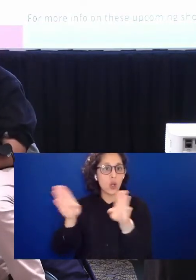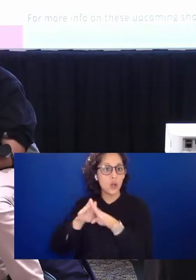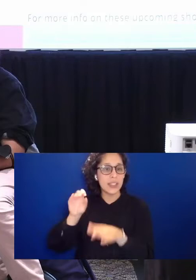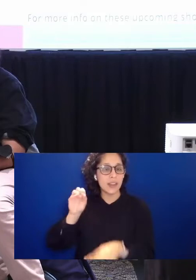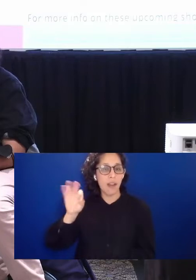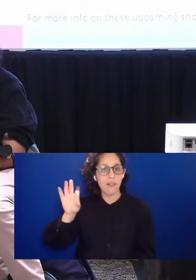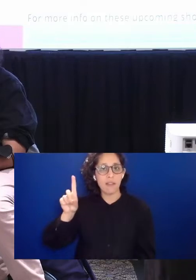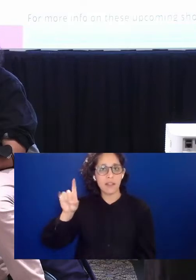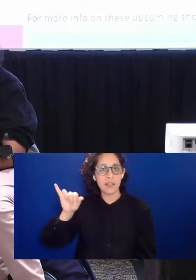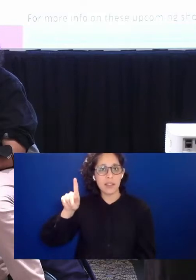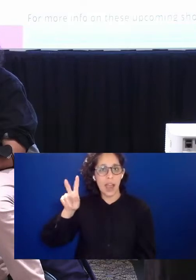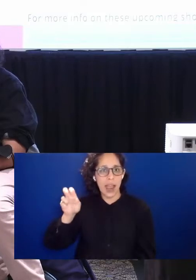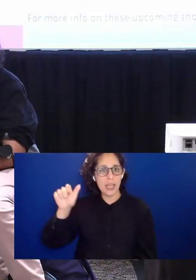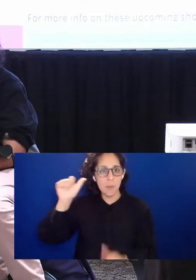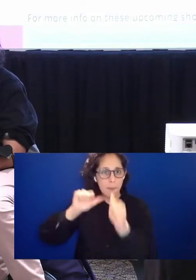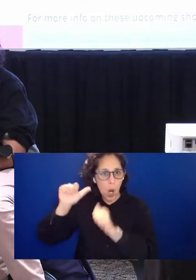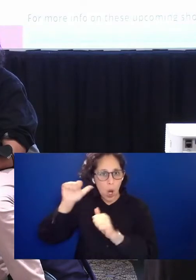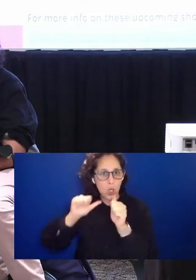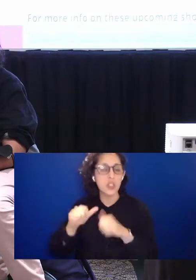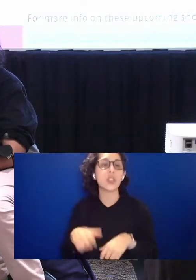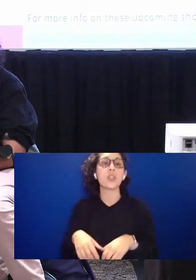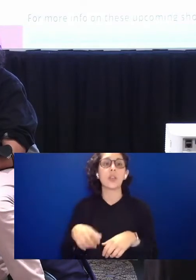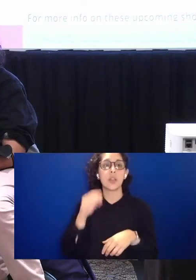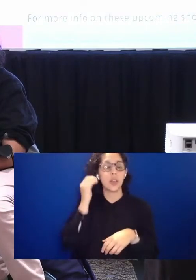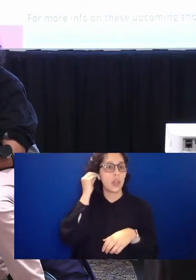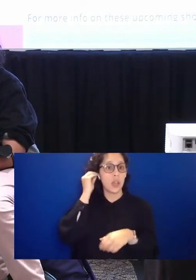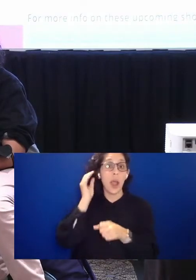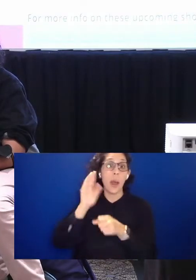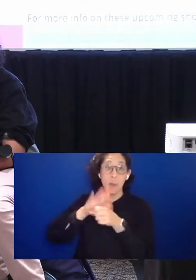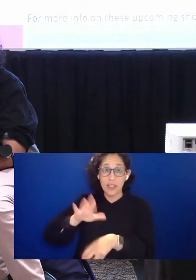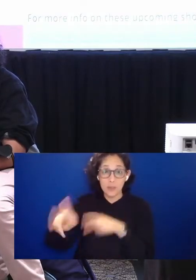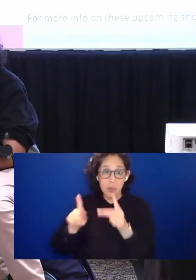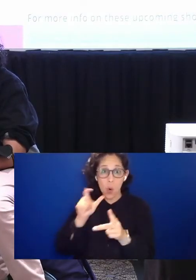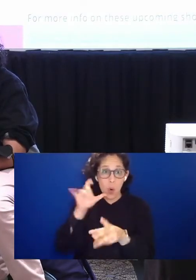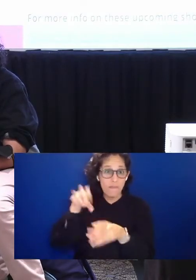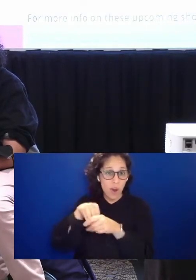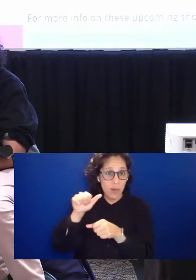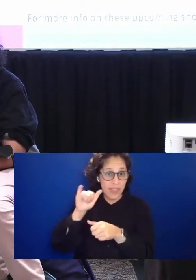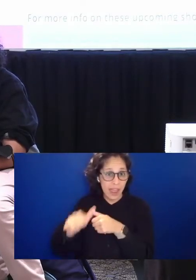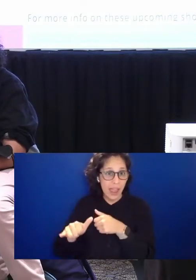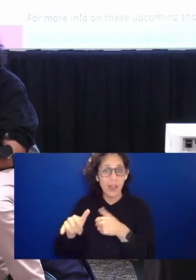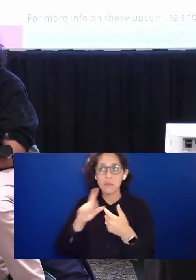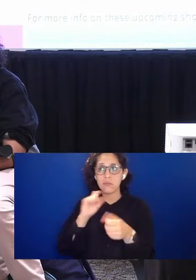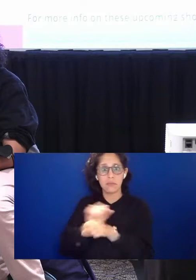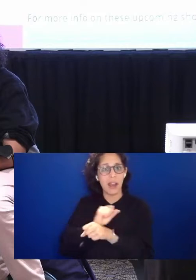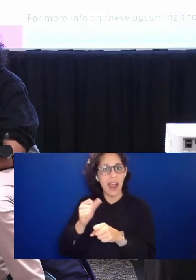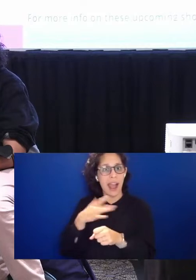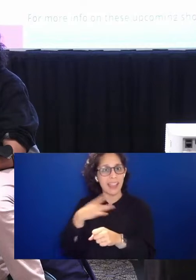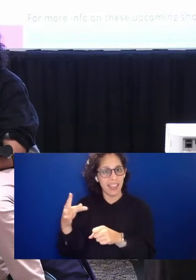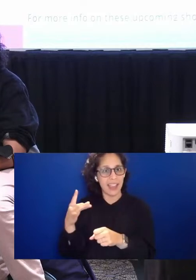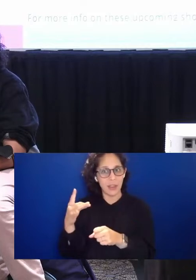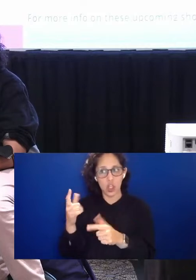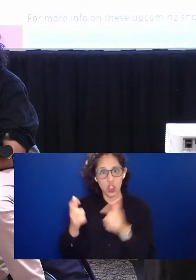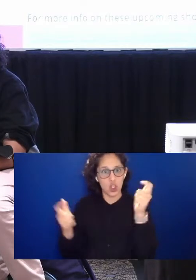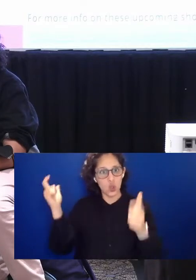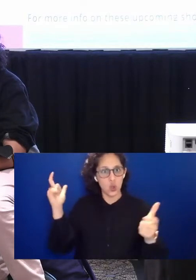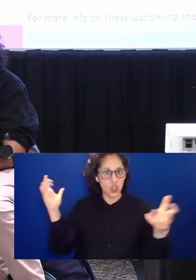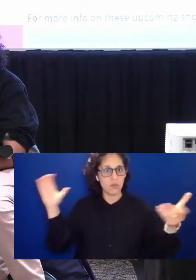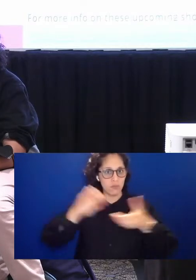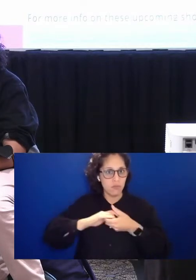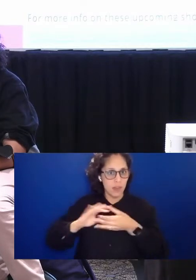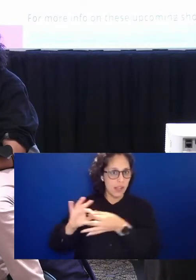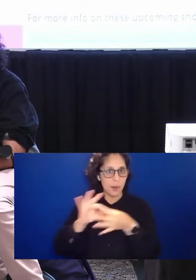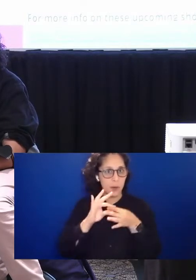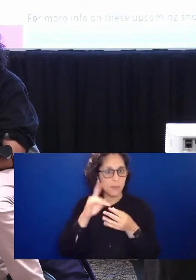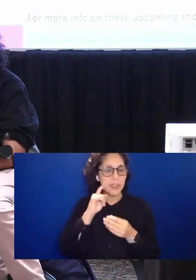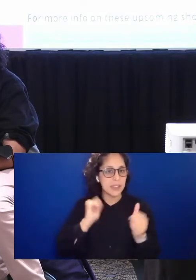That project had like 50 plus people who were involved in it. And so I really like those big collaborations because I feel like, again, like theater